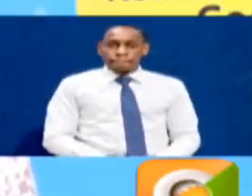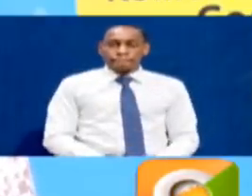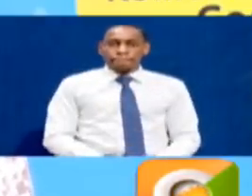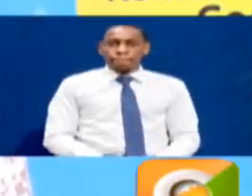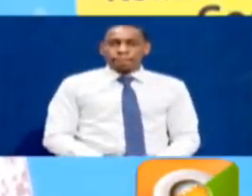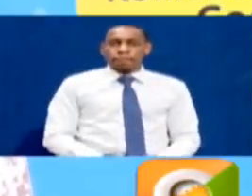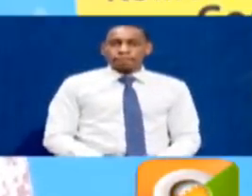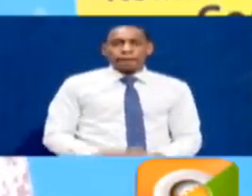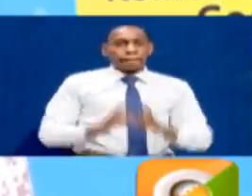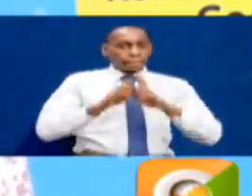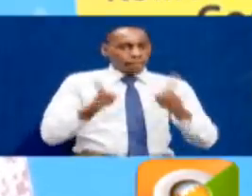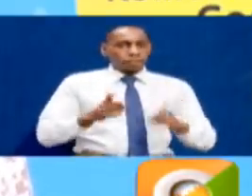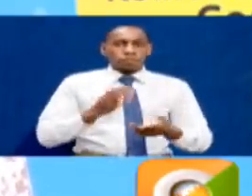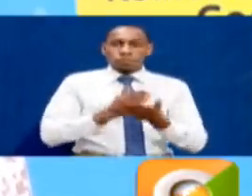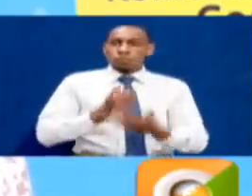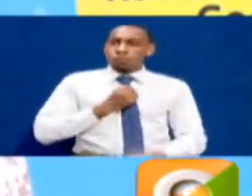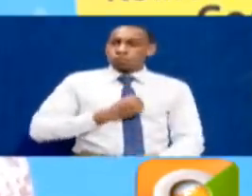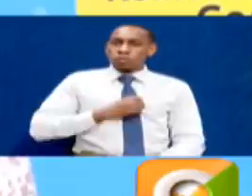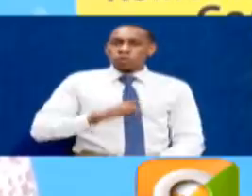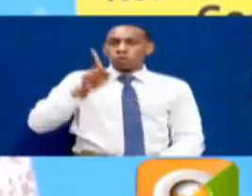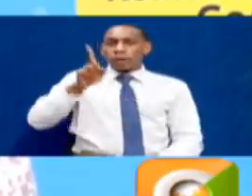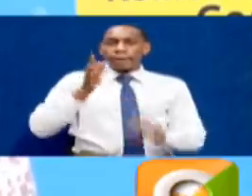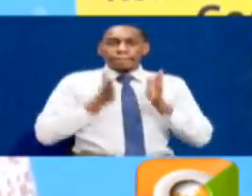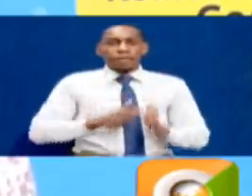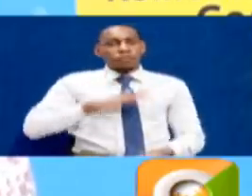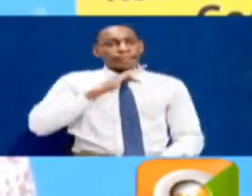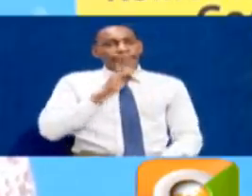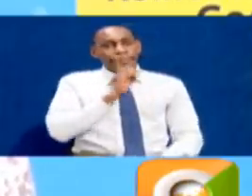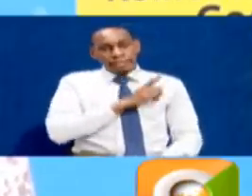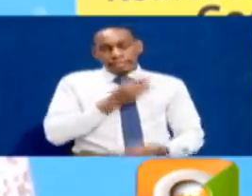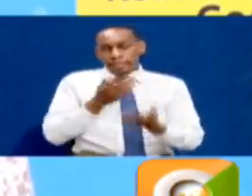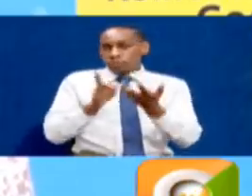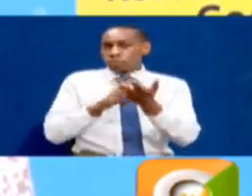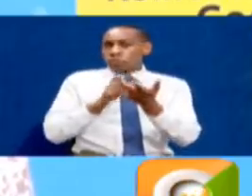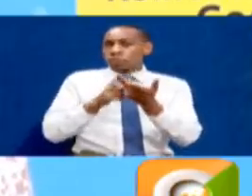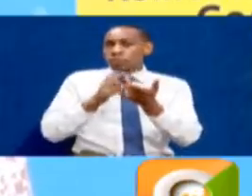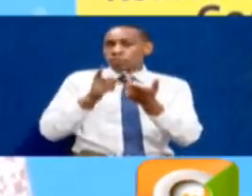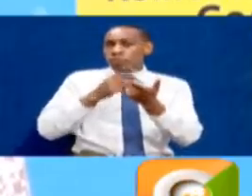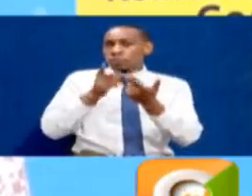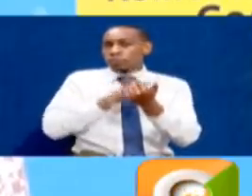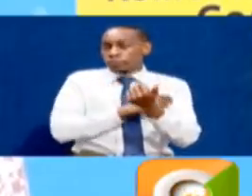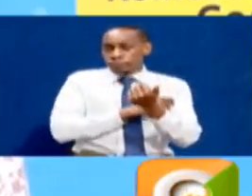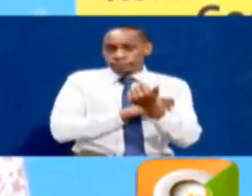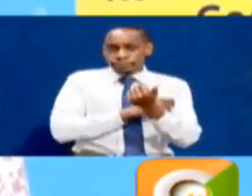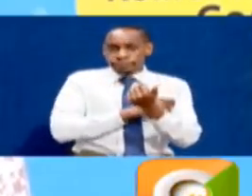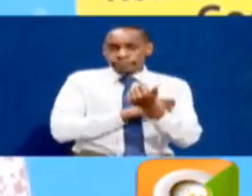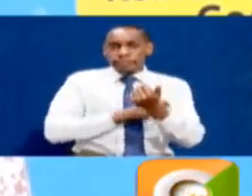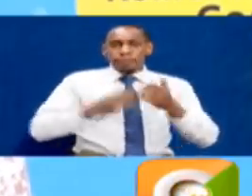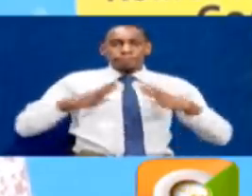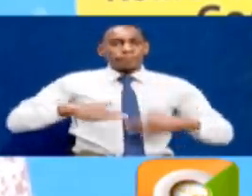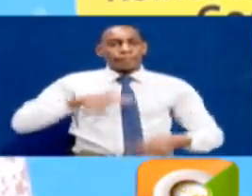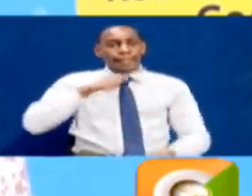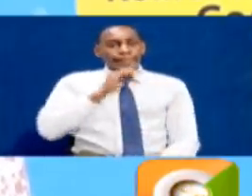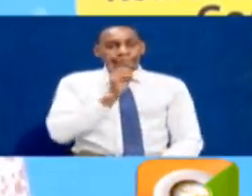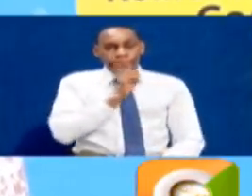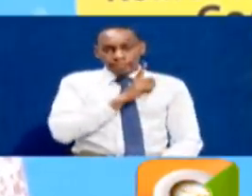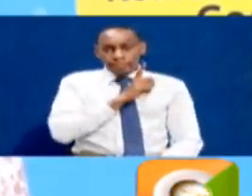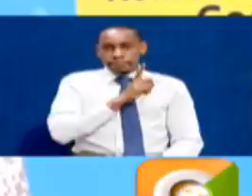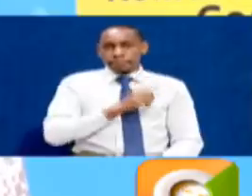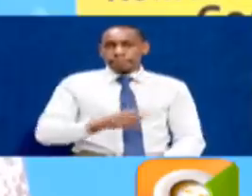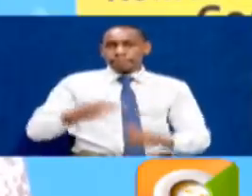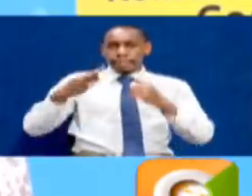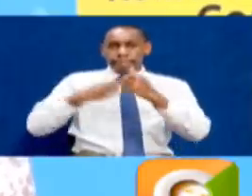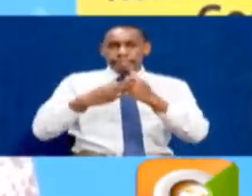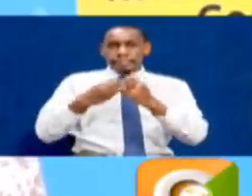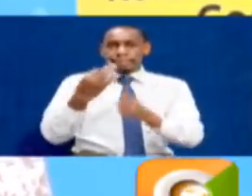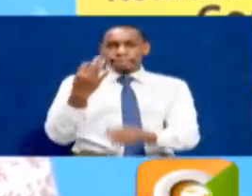752. Sadly, we also lost one person, bringing the total of fatalities to